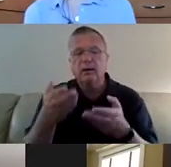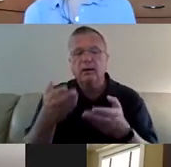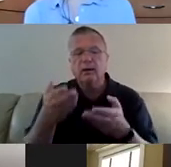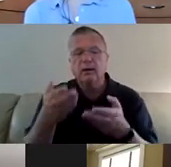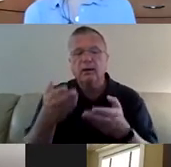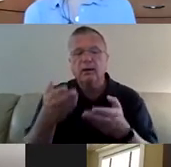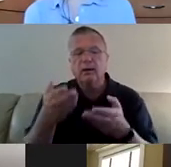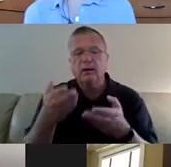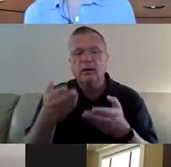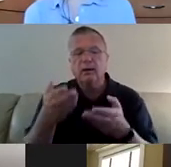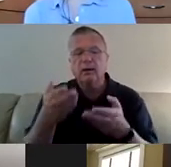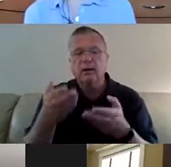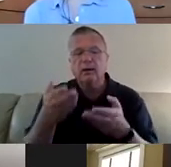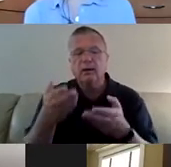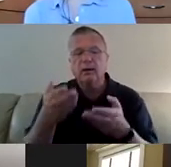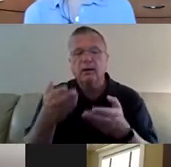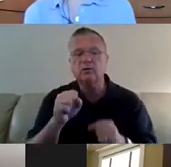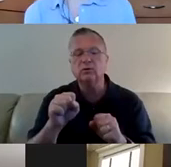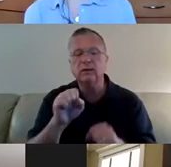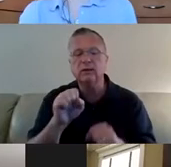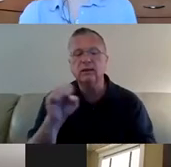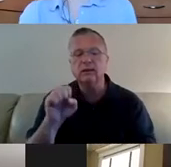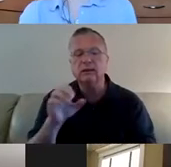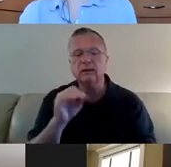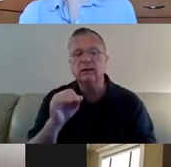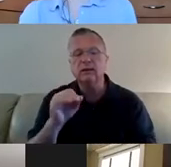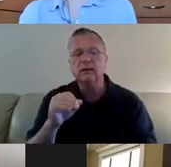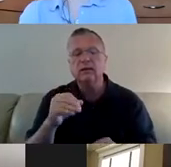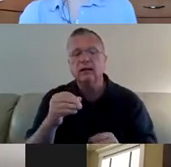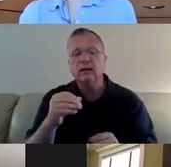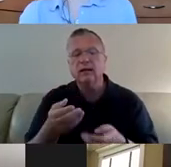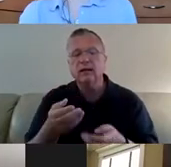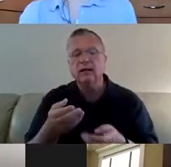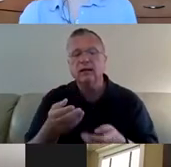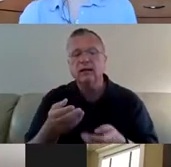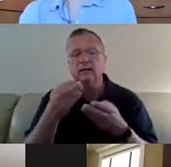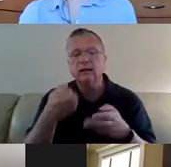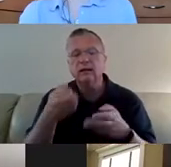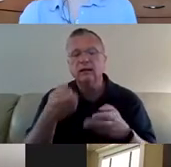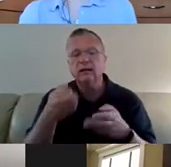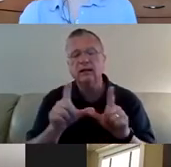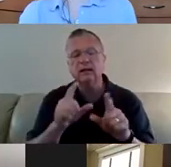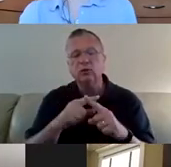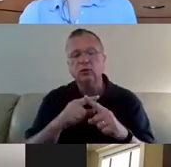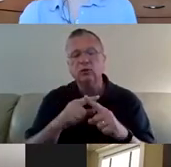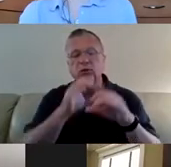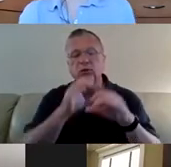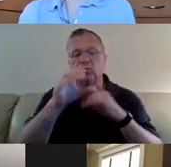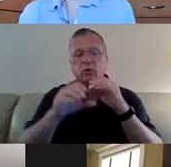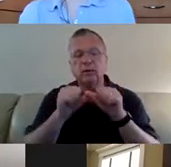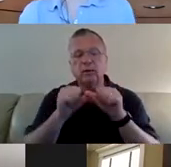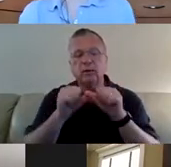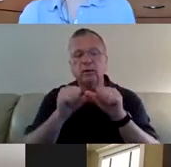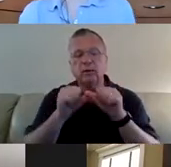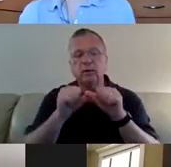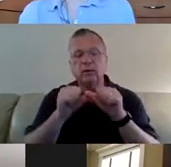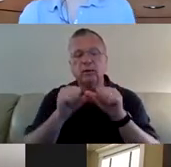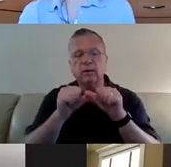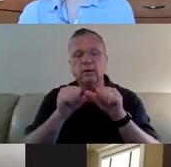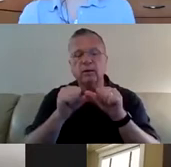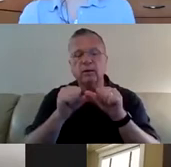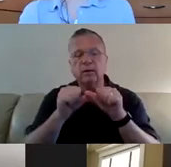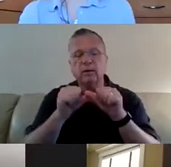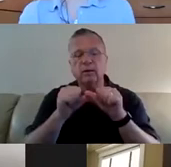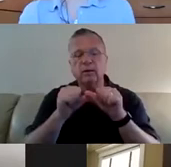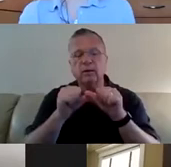Street their successors and assigns the privilege and license to construct, maintain, and use at their own cost and expense a